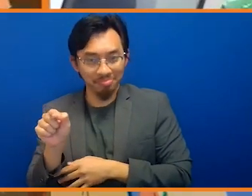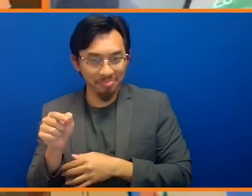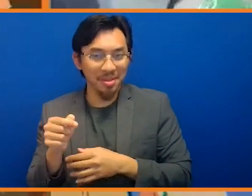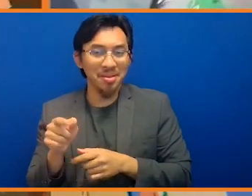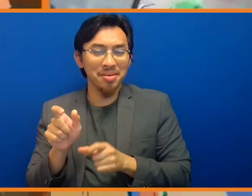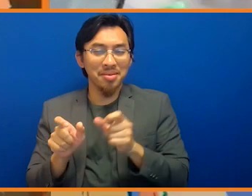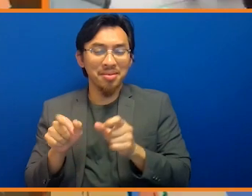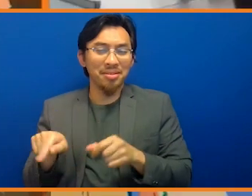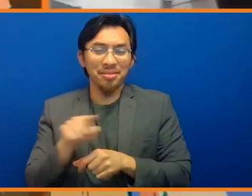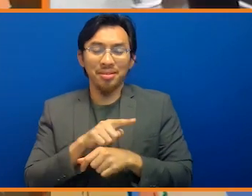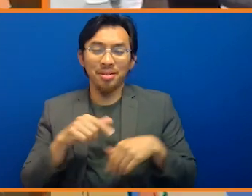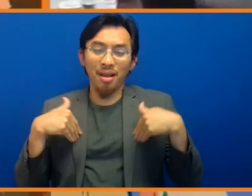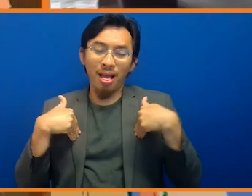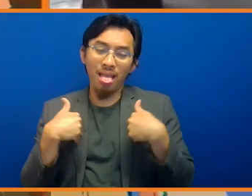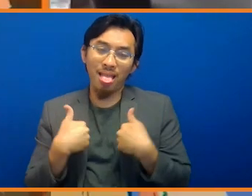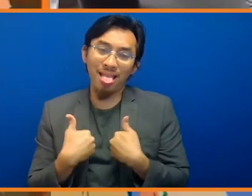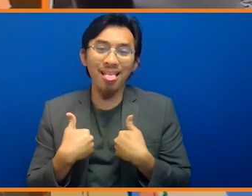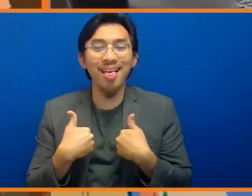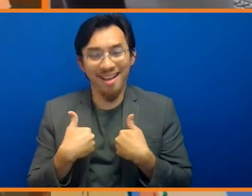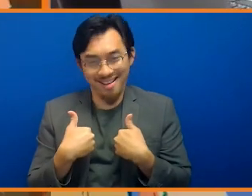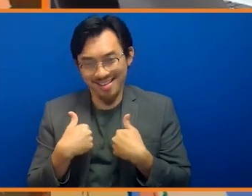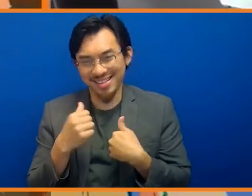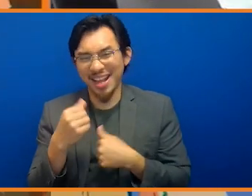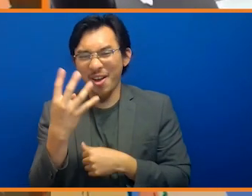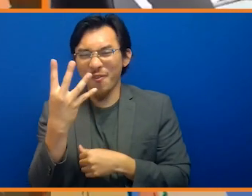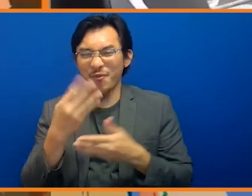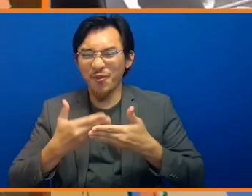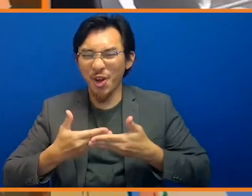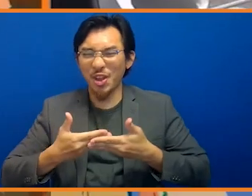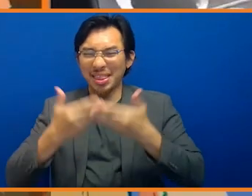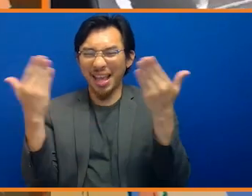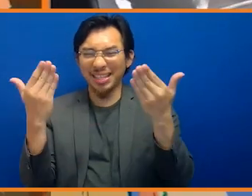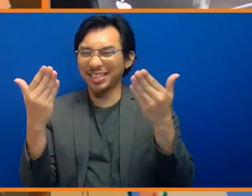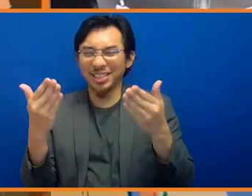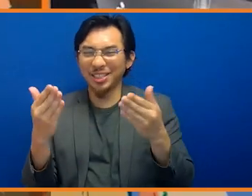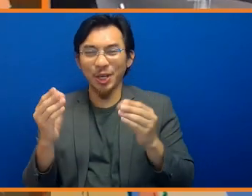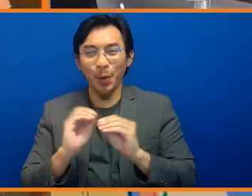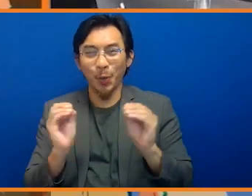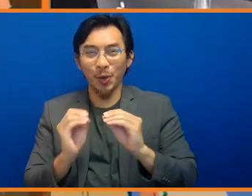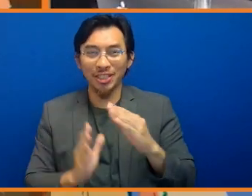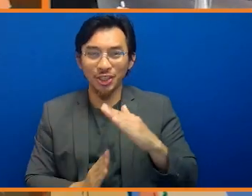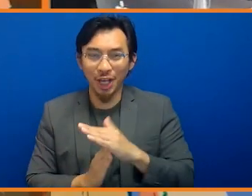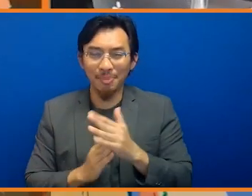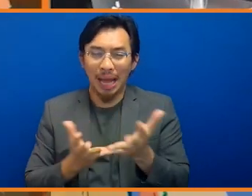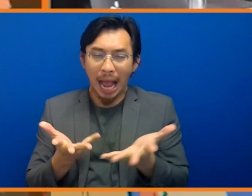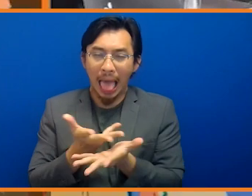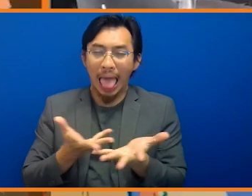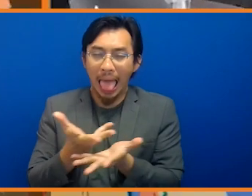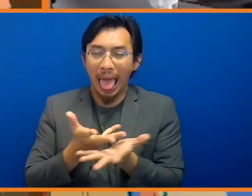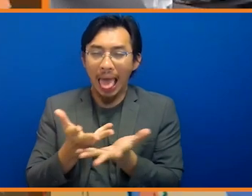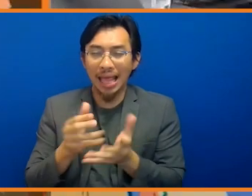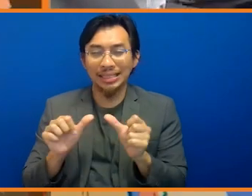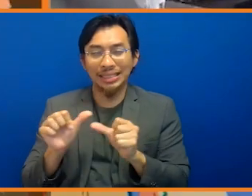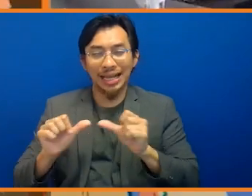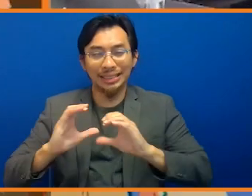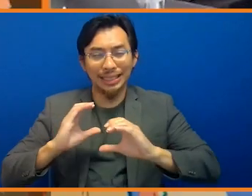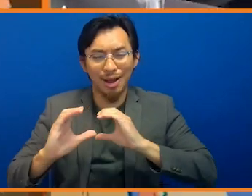everyone is so tired already. It's already like 4 days without stopping to discuss about this science communications.